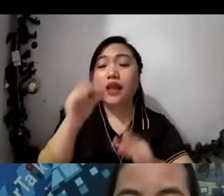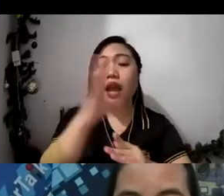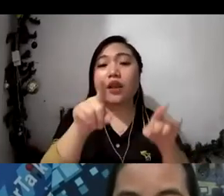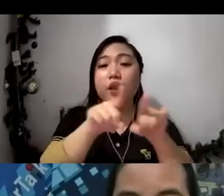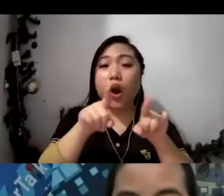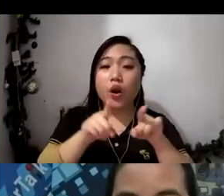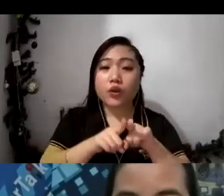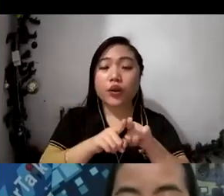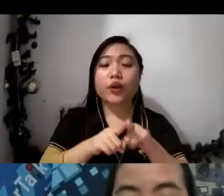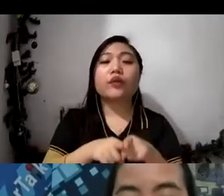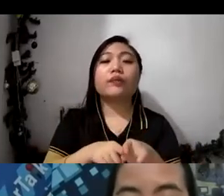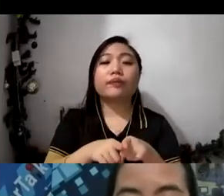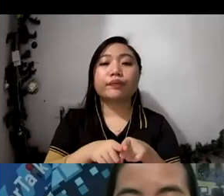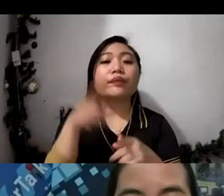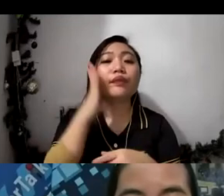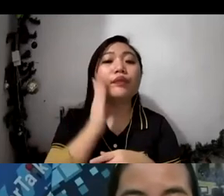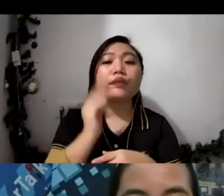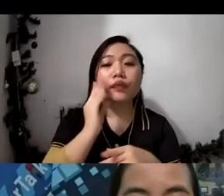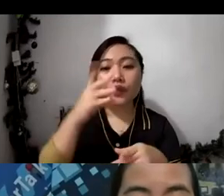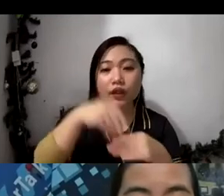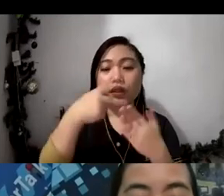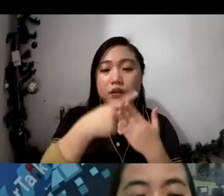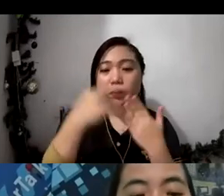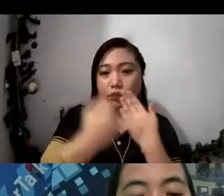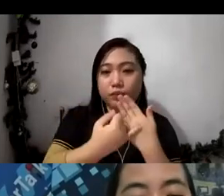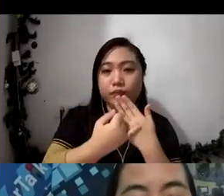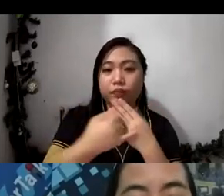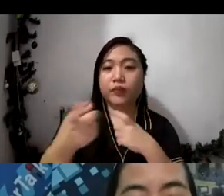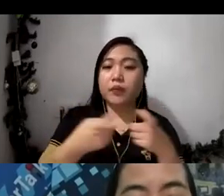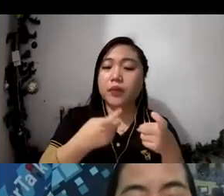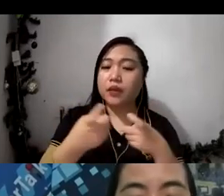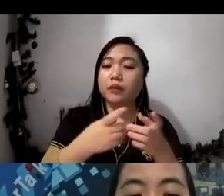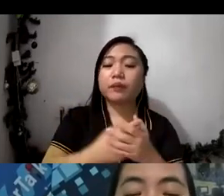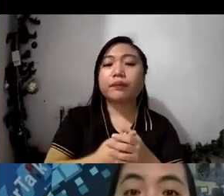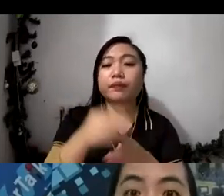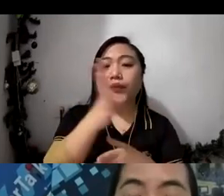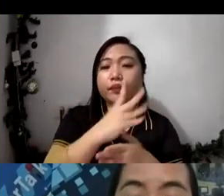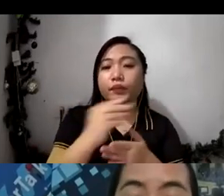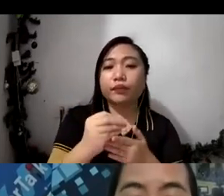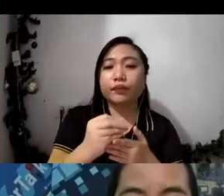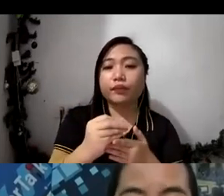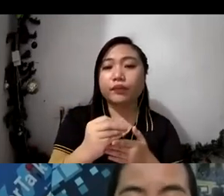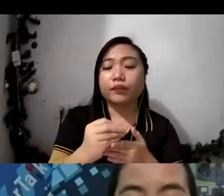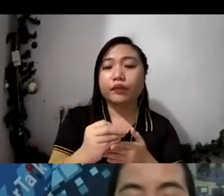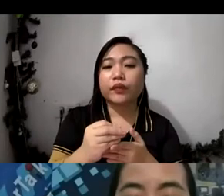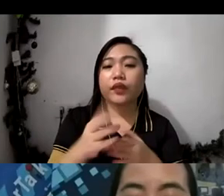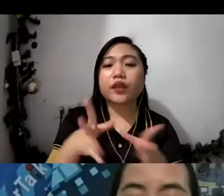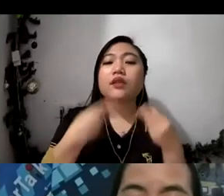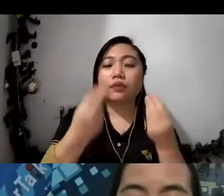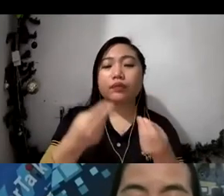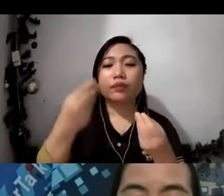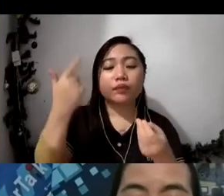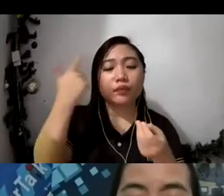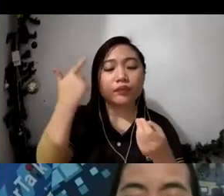extensive experience in project management oversight and implementation of gender programs.